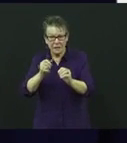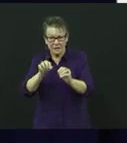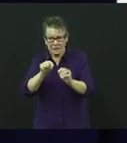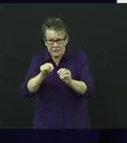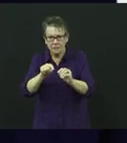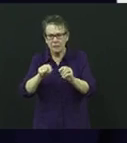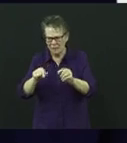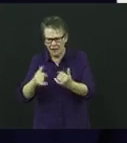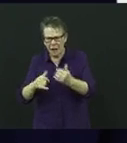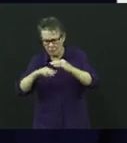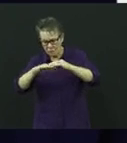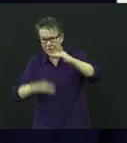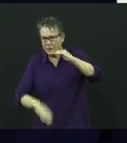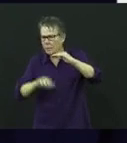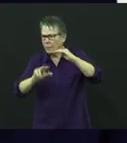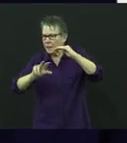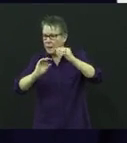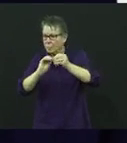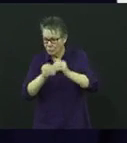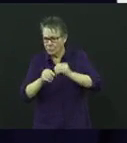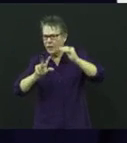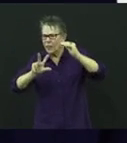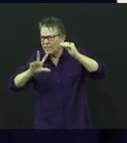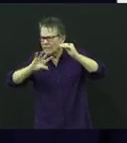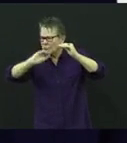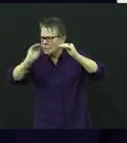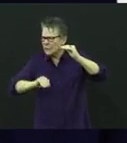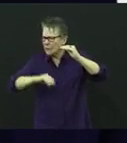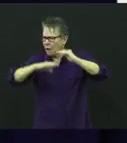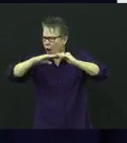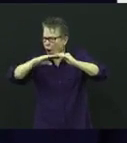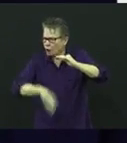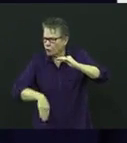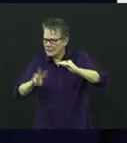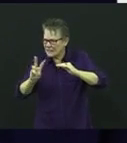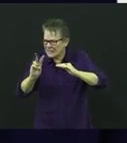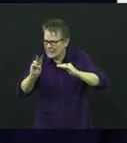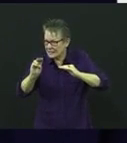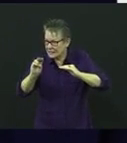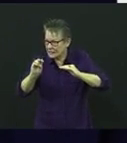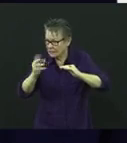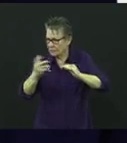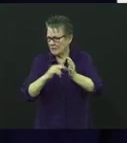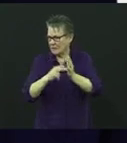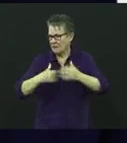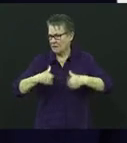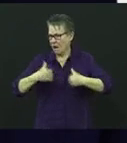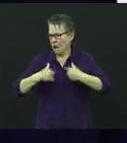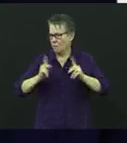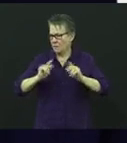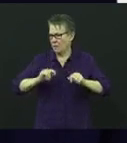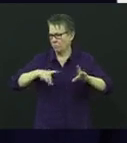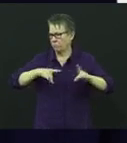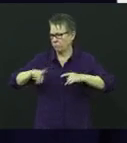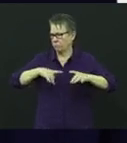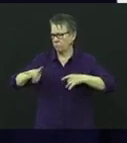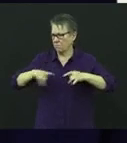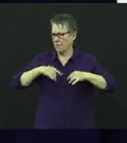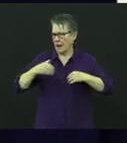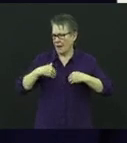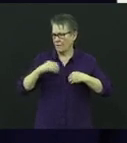have been hospitalized. This is just a reminder to younger individuals that they are not immune